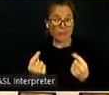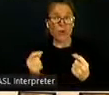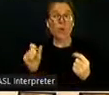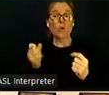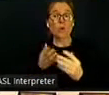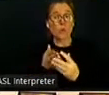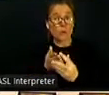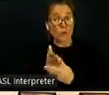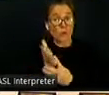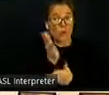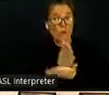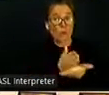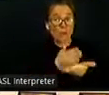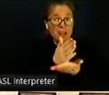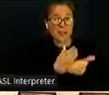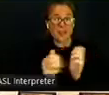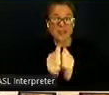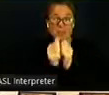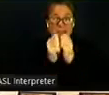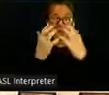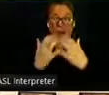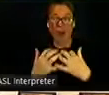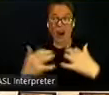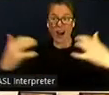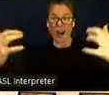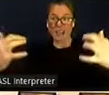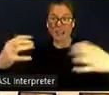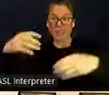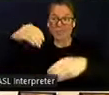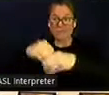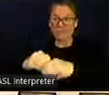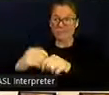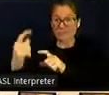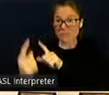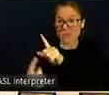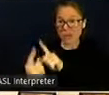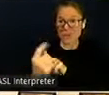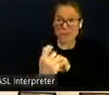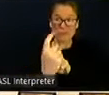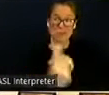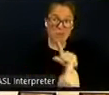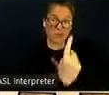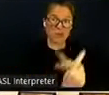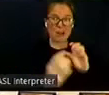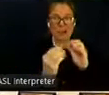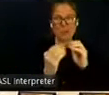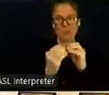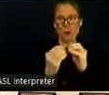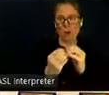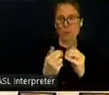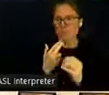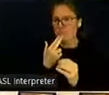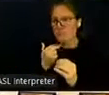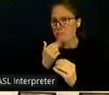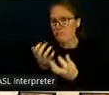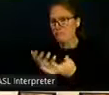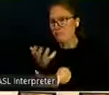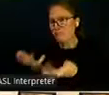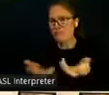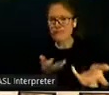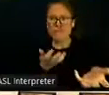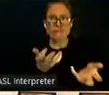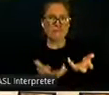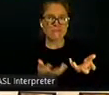this together in person, which allowed for slightly more intimate conversations. This